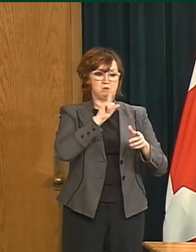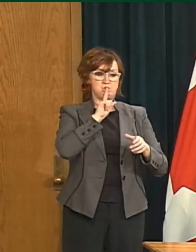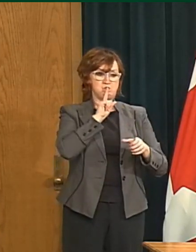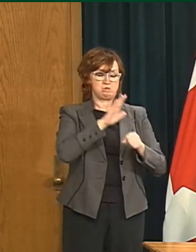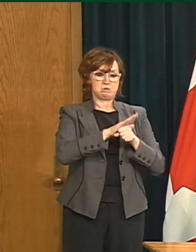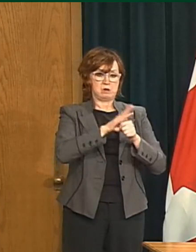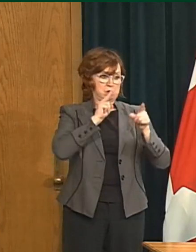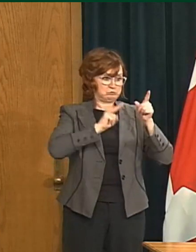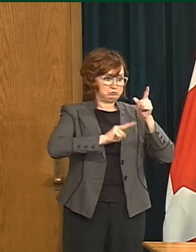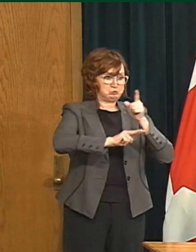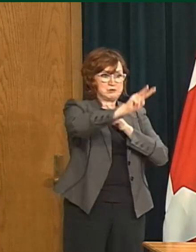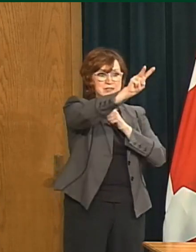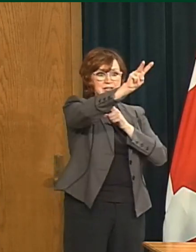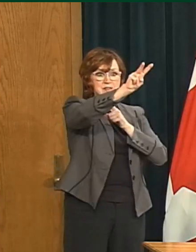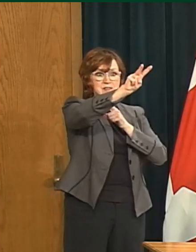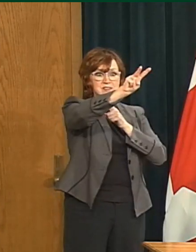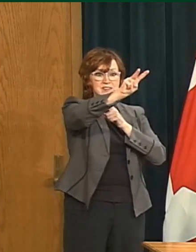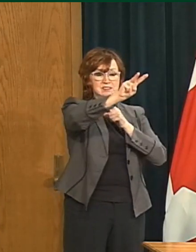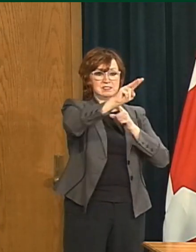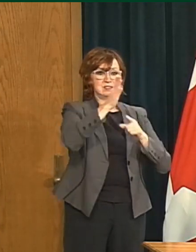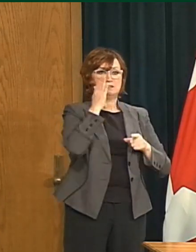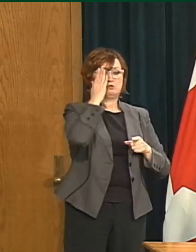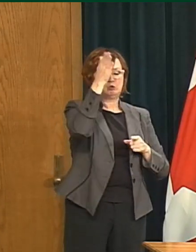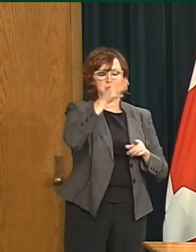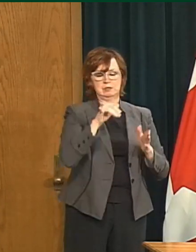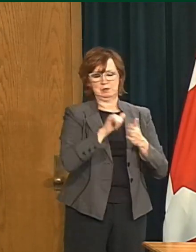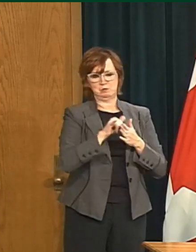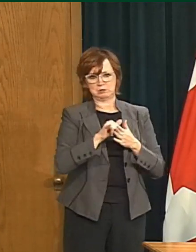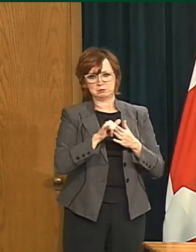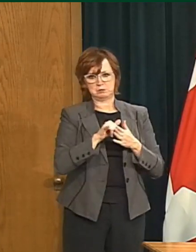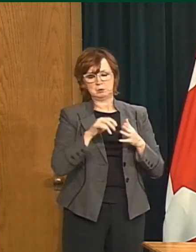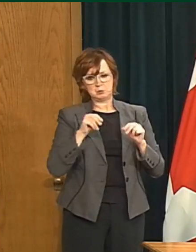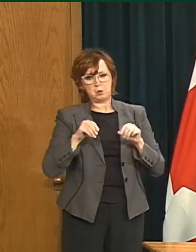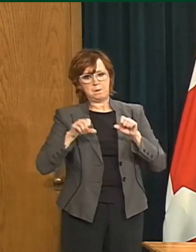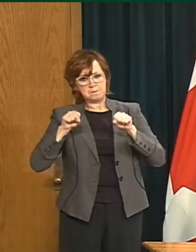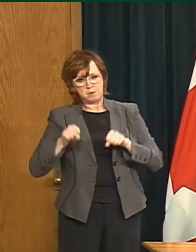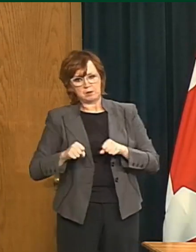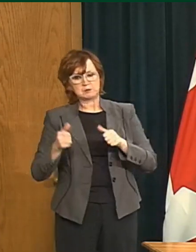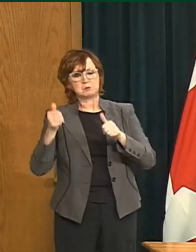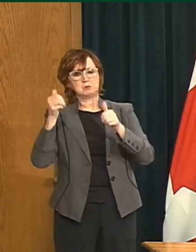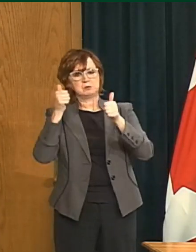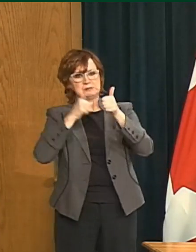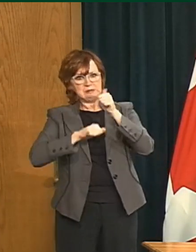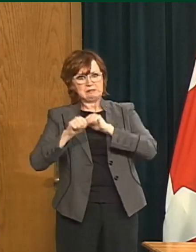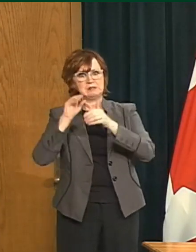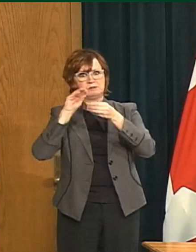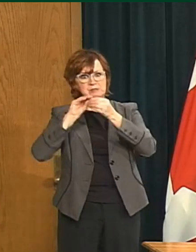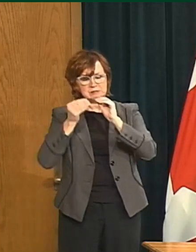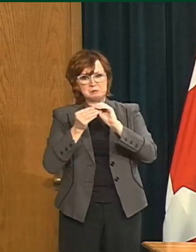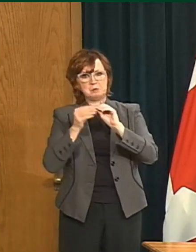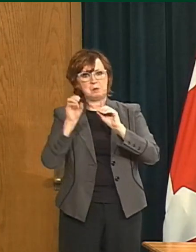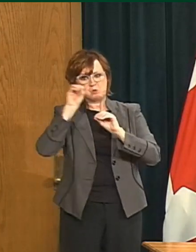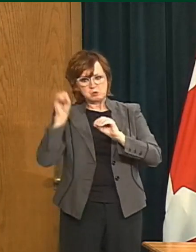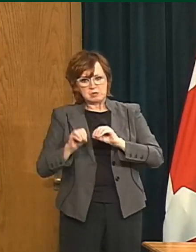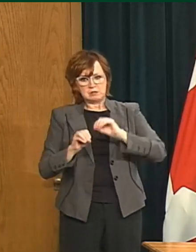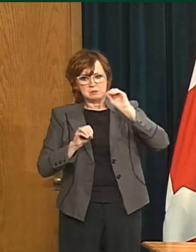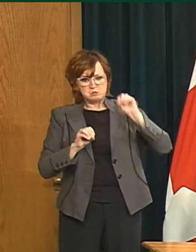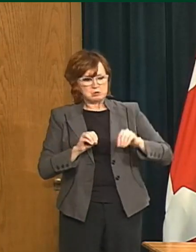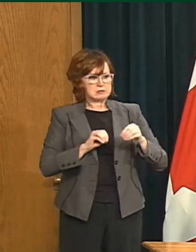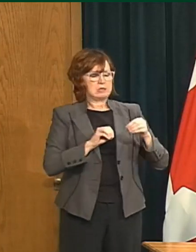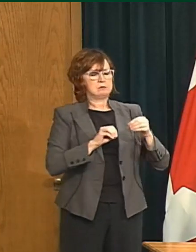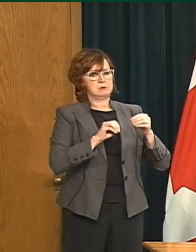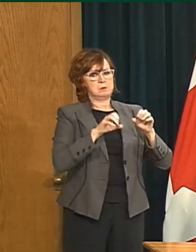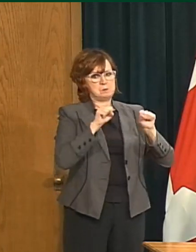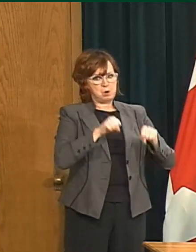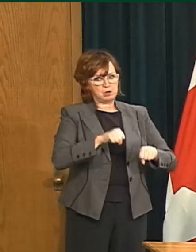can continue to do what we're doing, and I firmly believe that we can greatly change these numbers. We can greatly reduce the